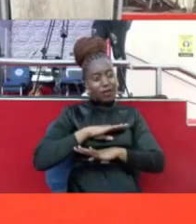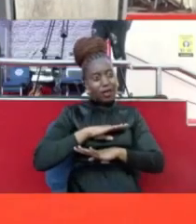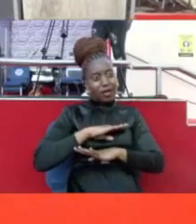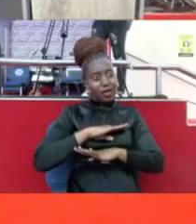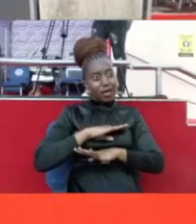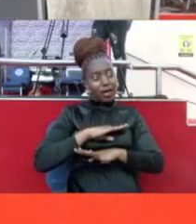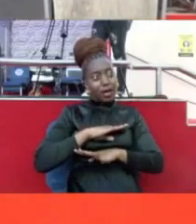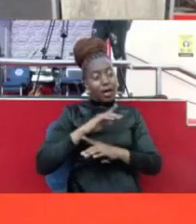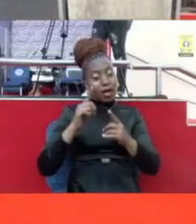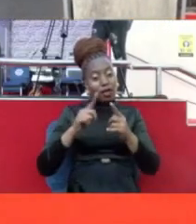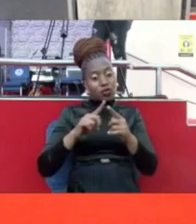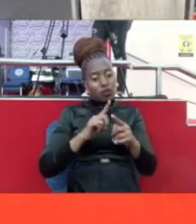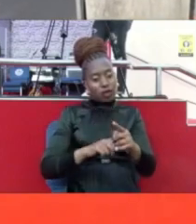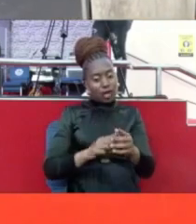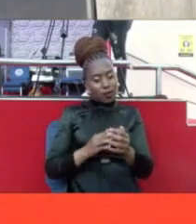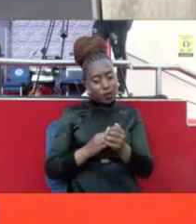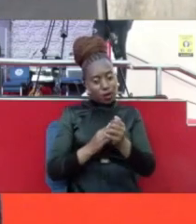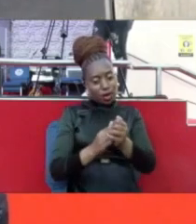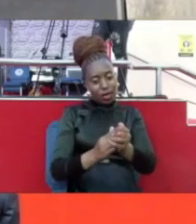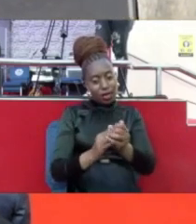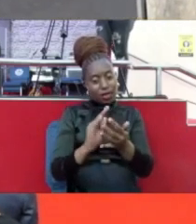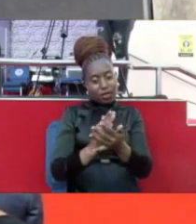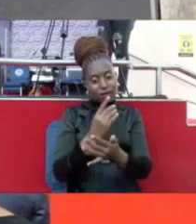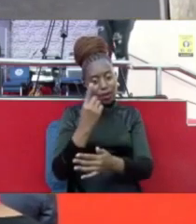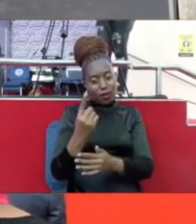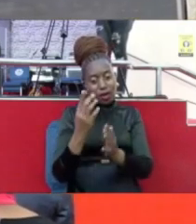until you've brought somebody to church.